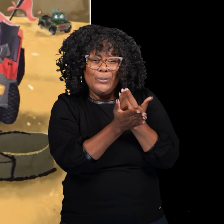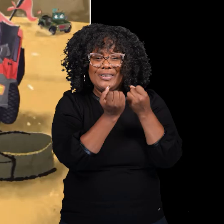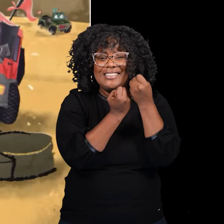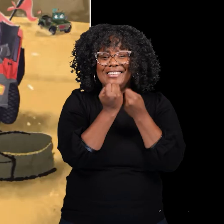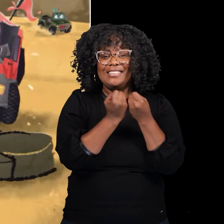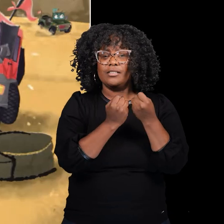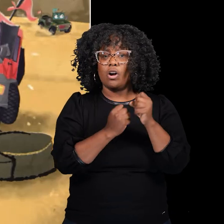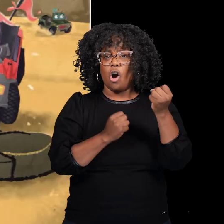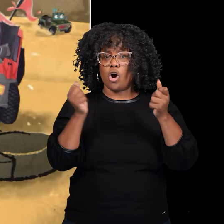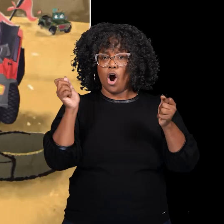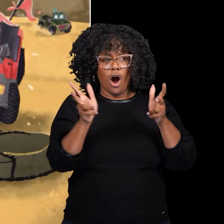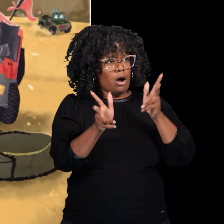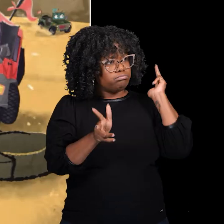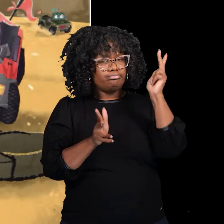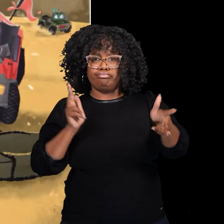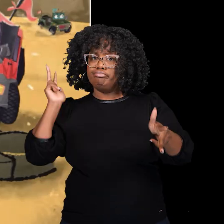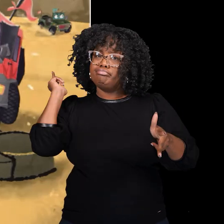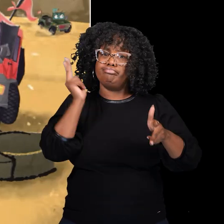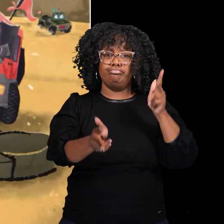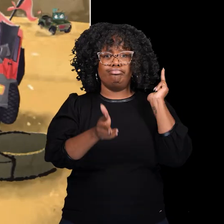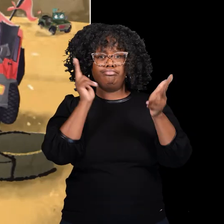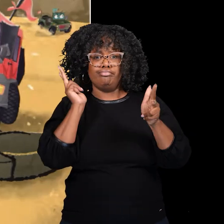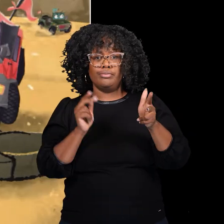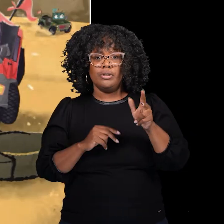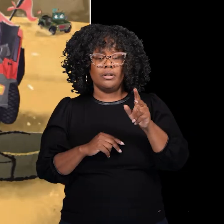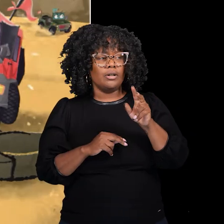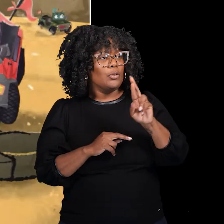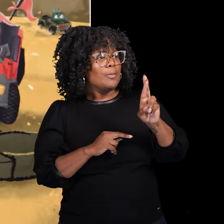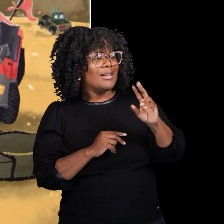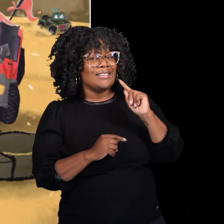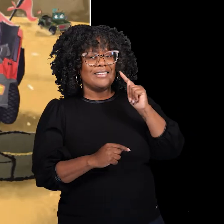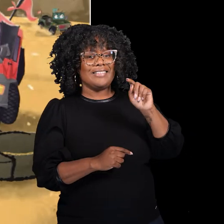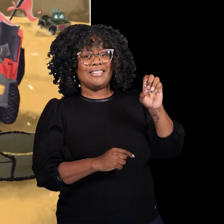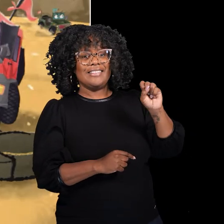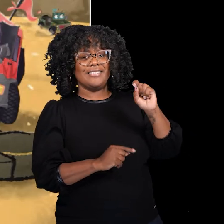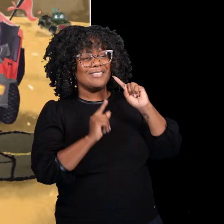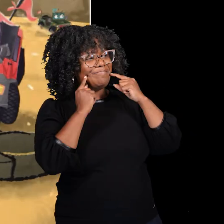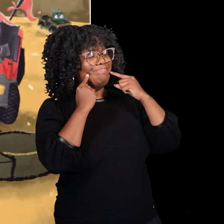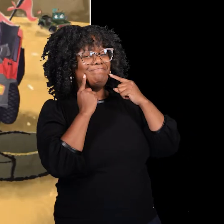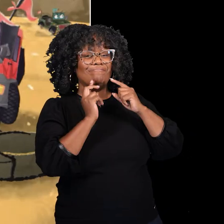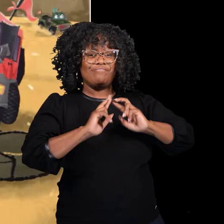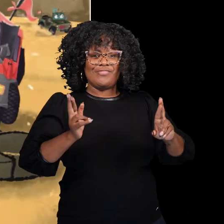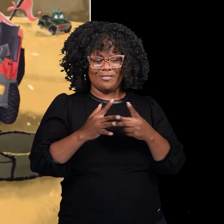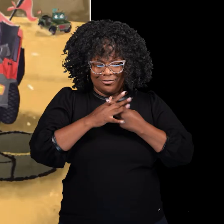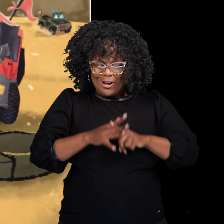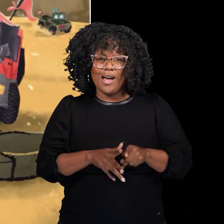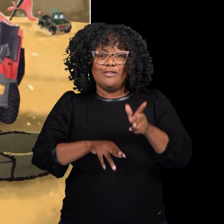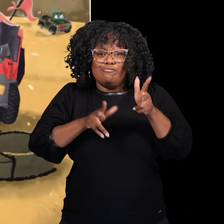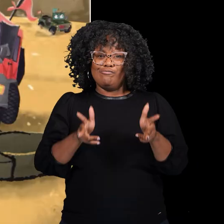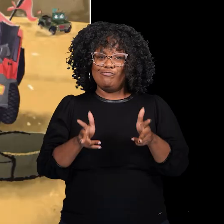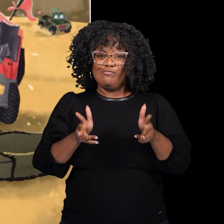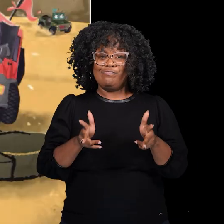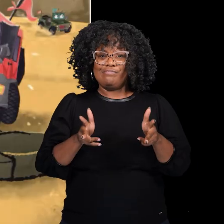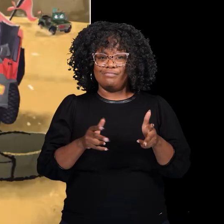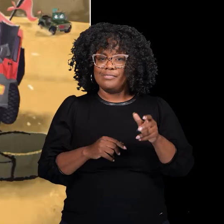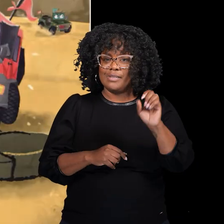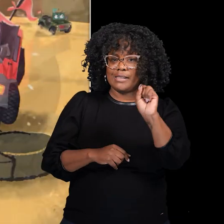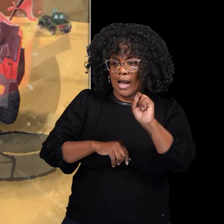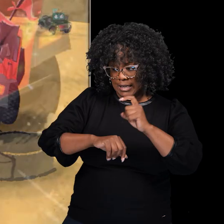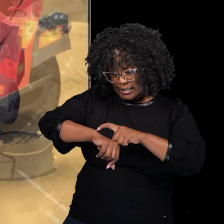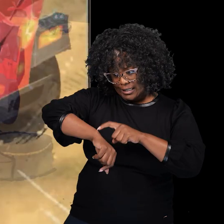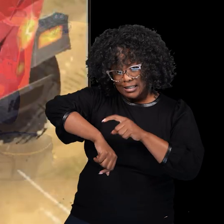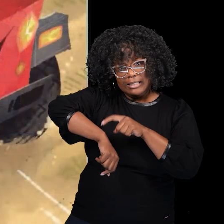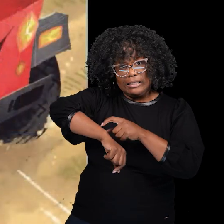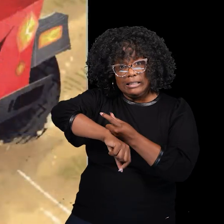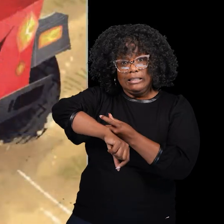other. Other cars are behind them in the distance. Both Ruby and Tess smile as they ready themselves to start again.